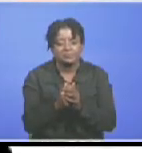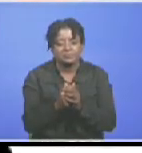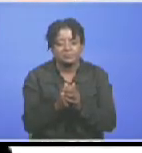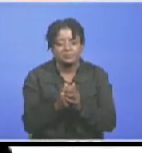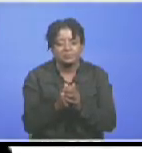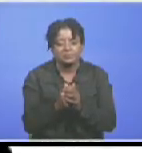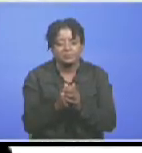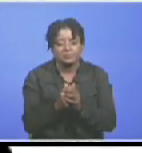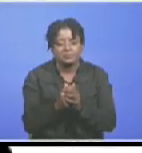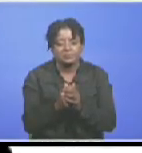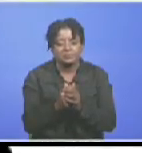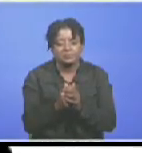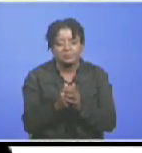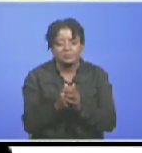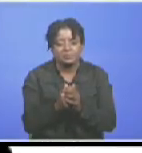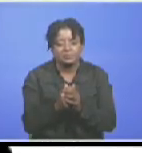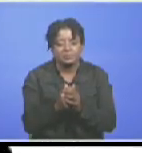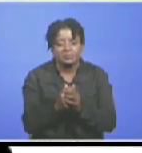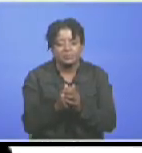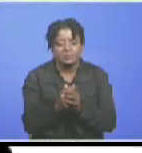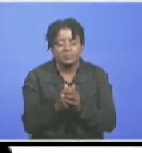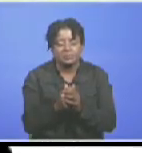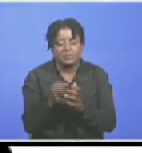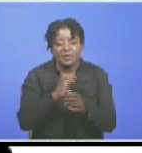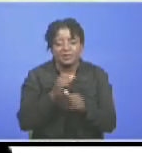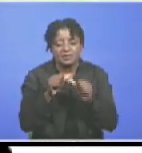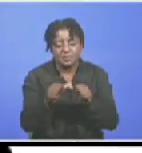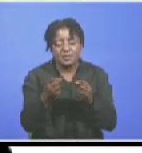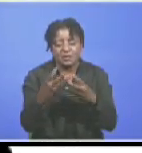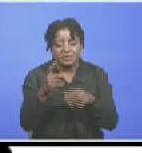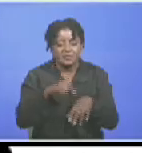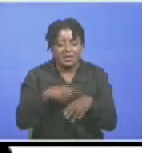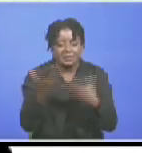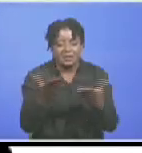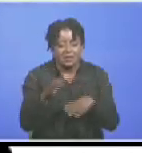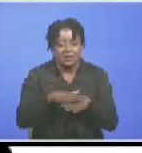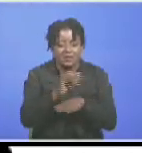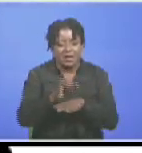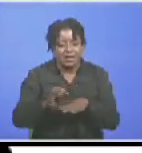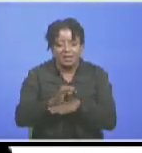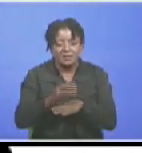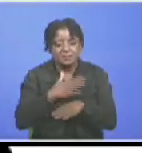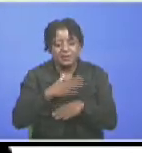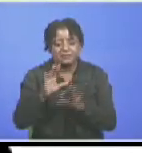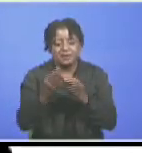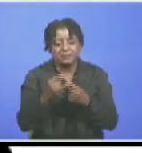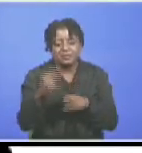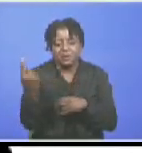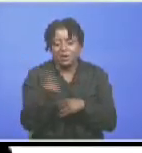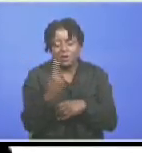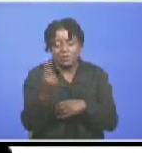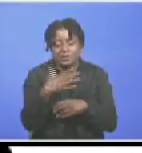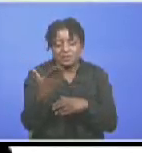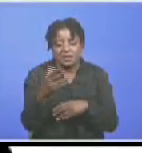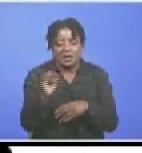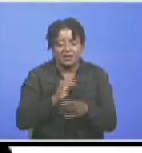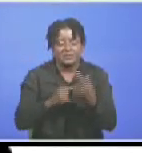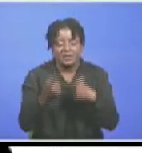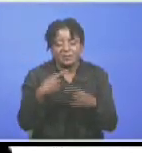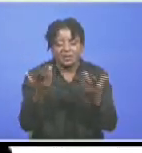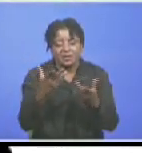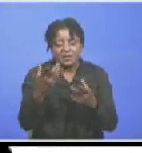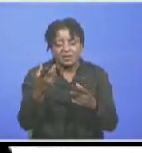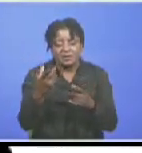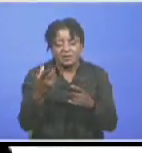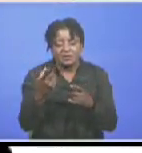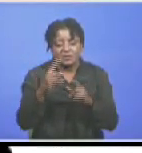I actually spent a lot of time here on the island. My family's always here. I've been coming here just about every summer since my rookie year.